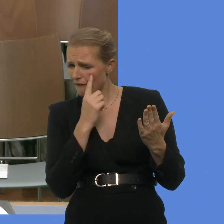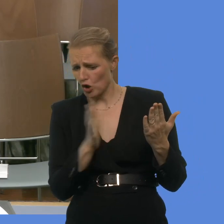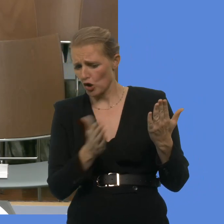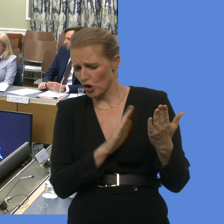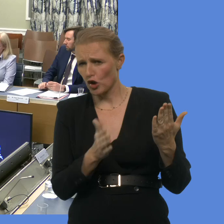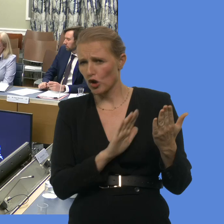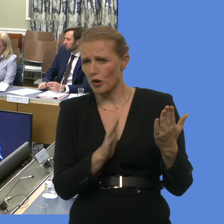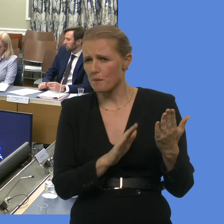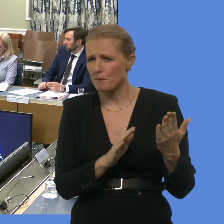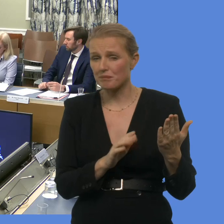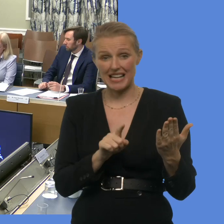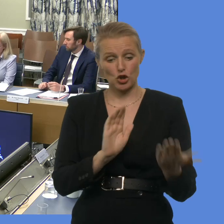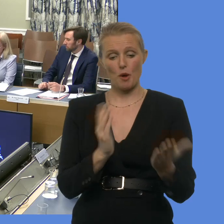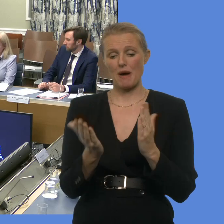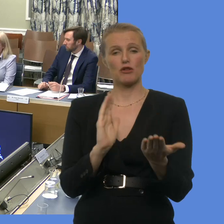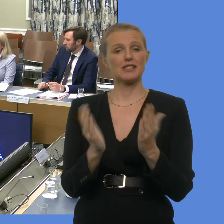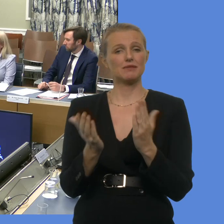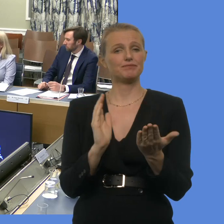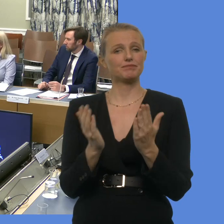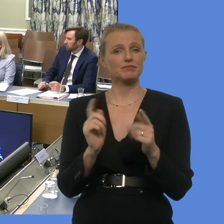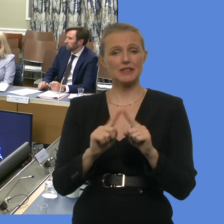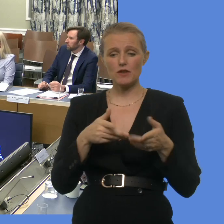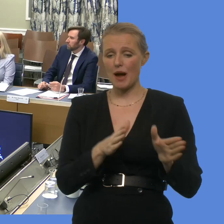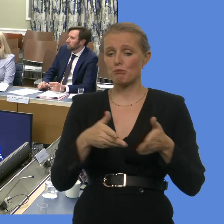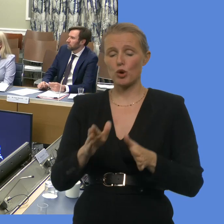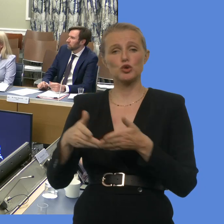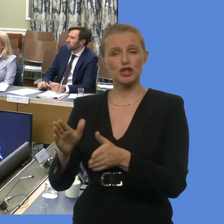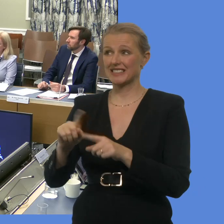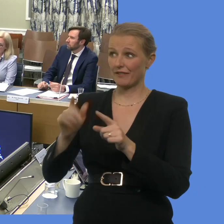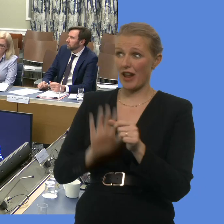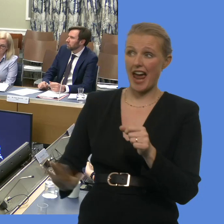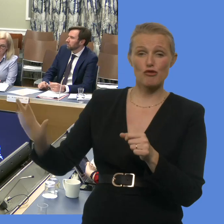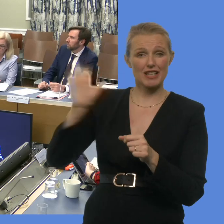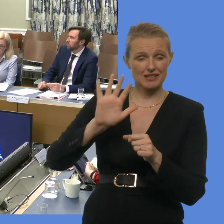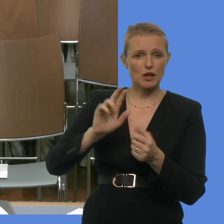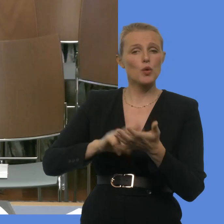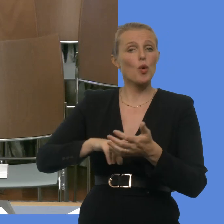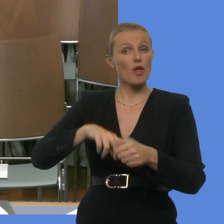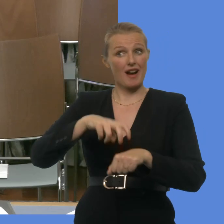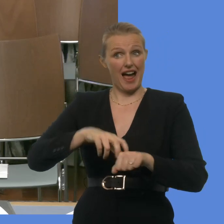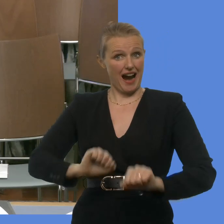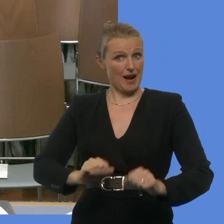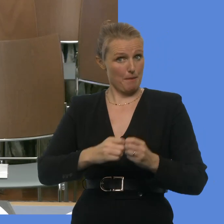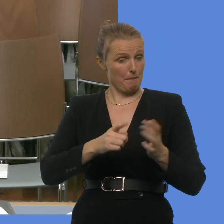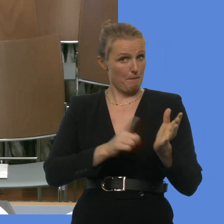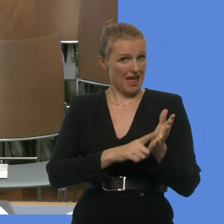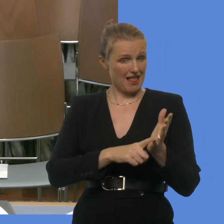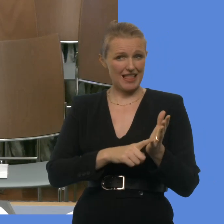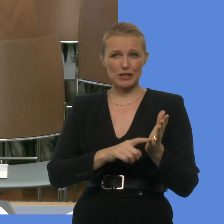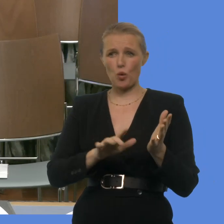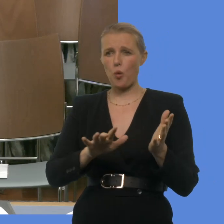one. That's got the comparison of the different approaches to the legislation. So where the Northern Ireland bill is